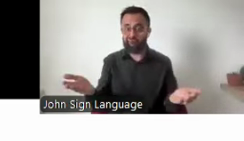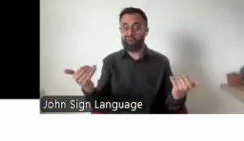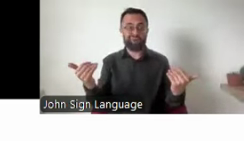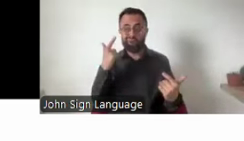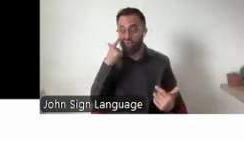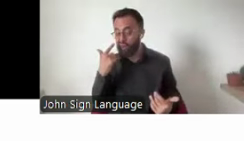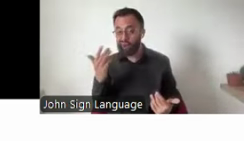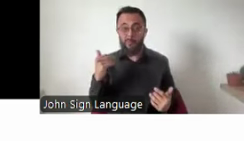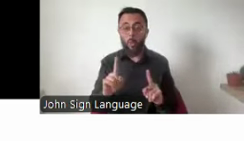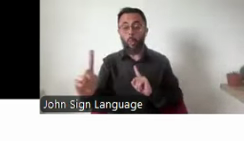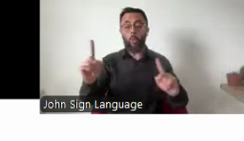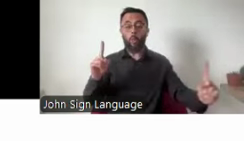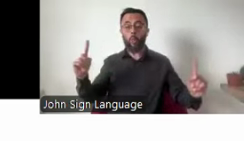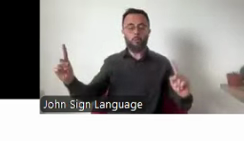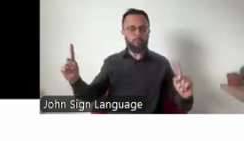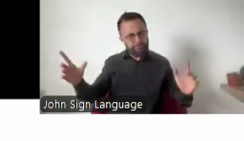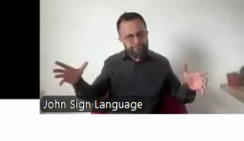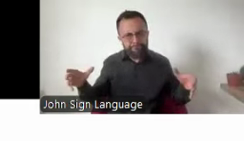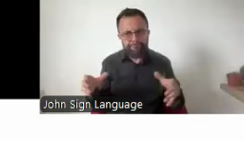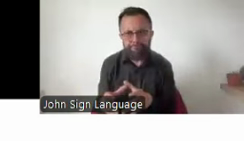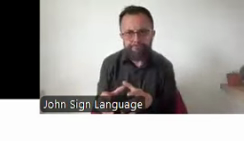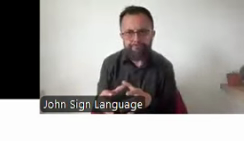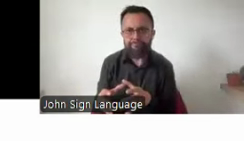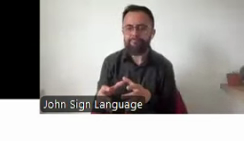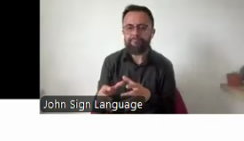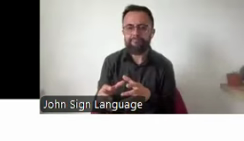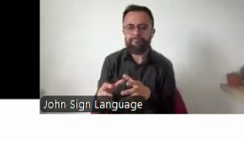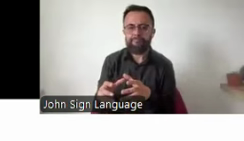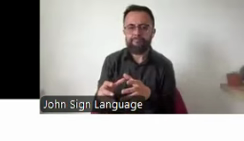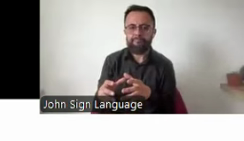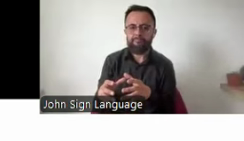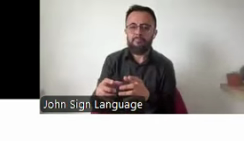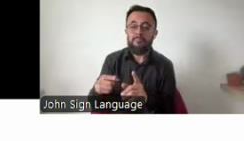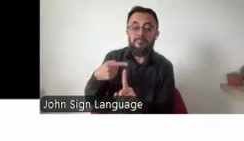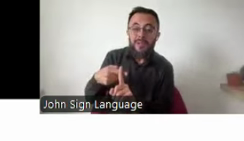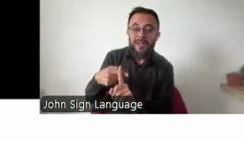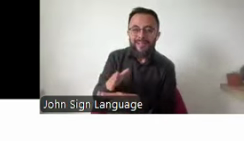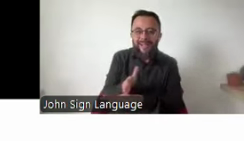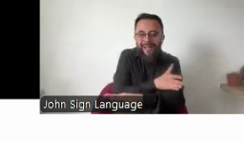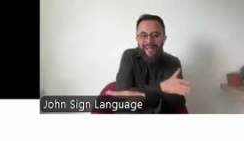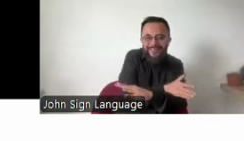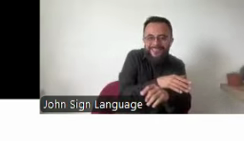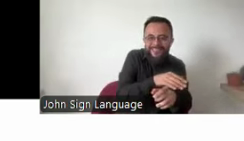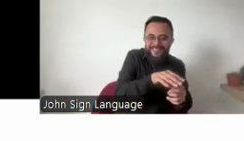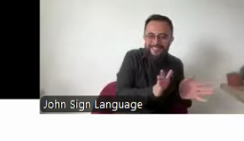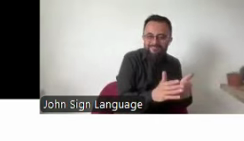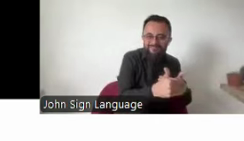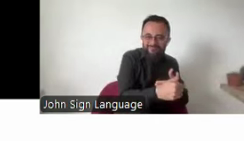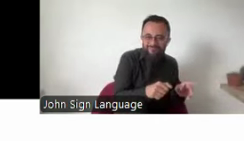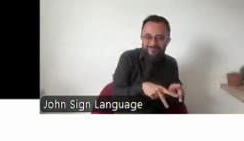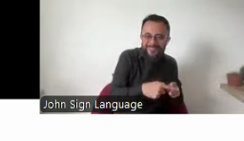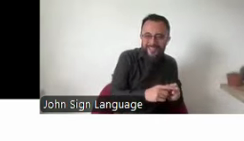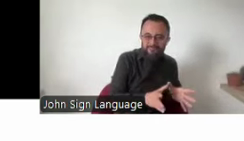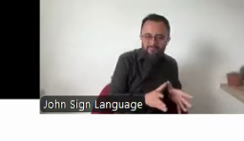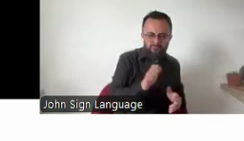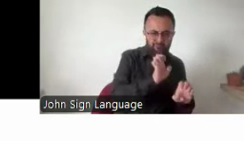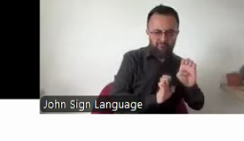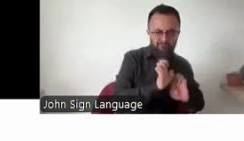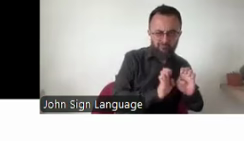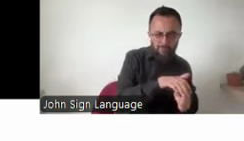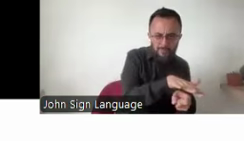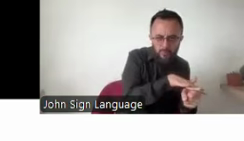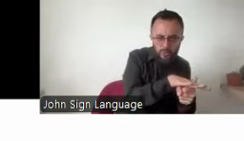the results of this situation assessment to try to unpack which ones, which actions,